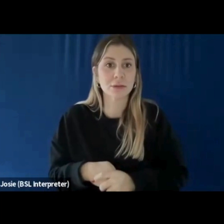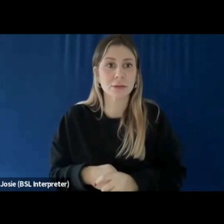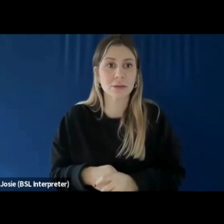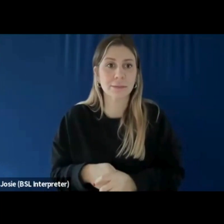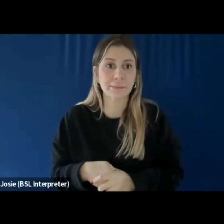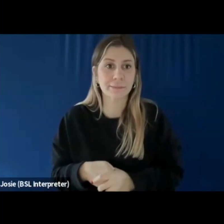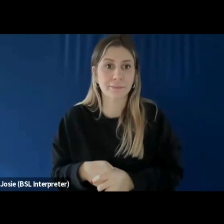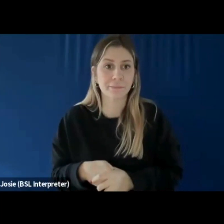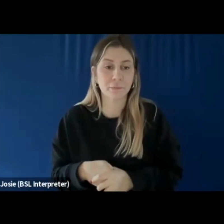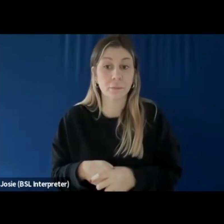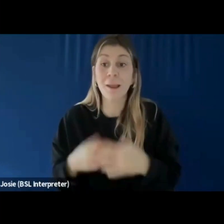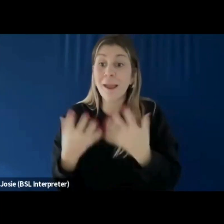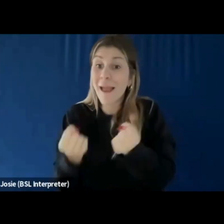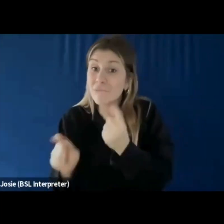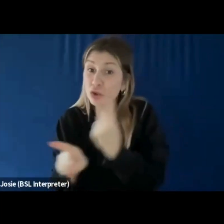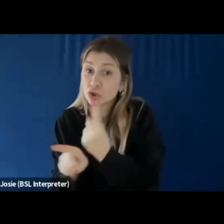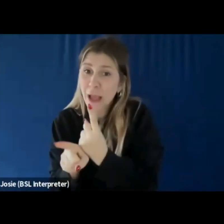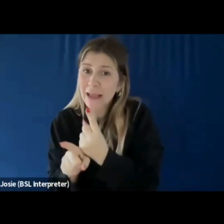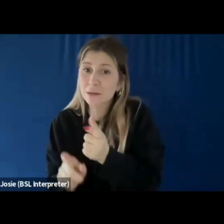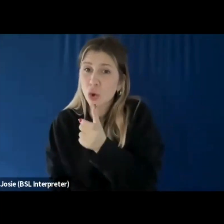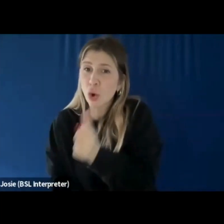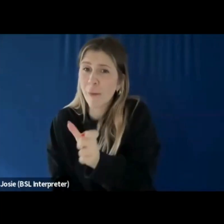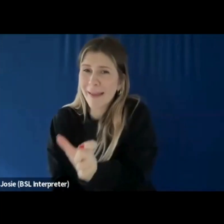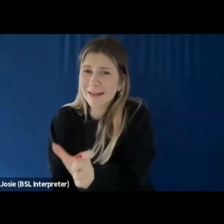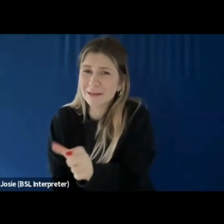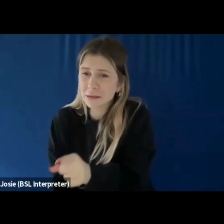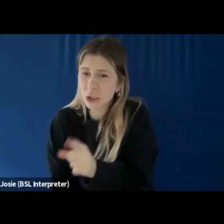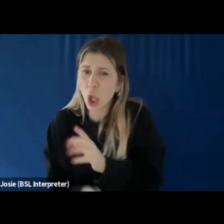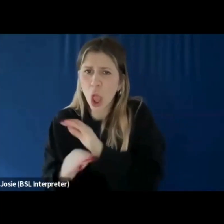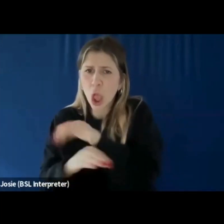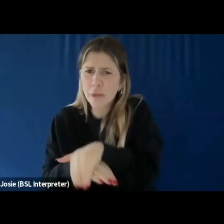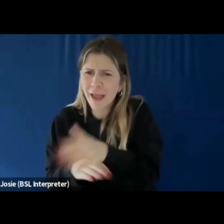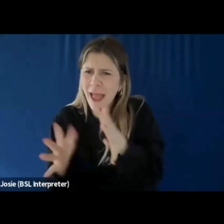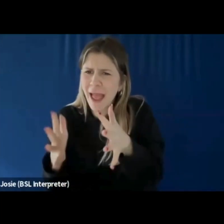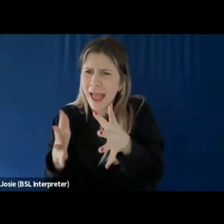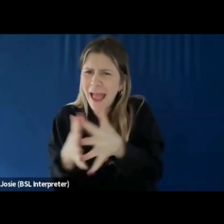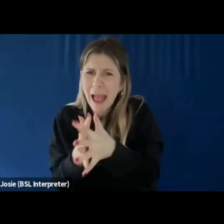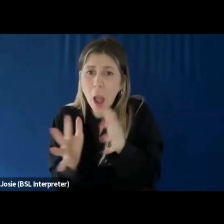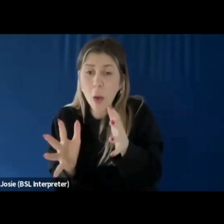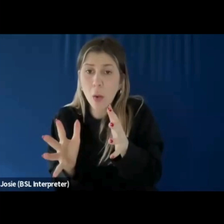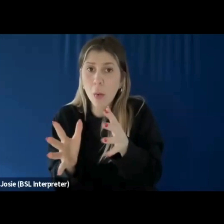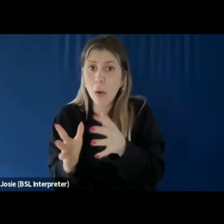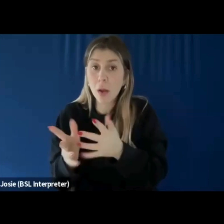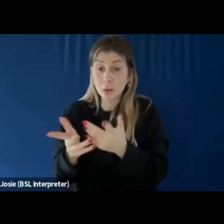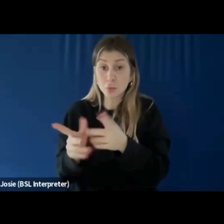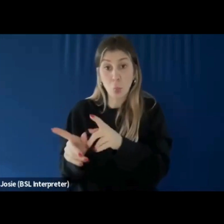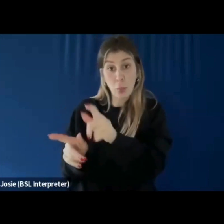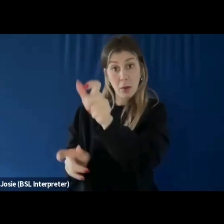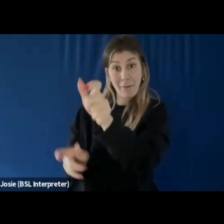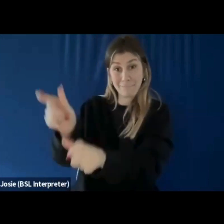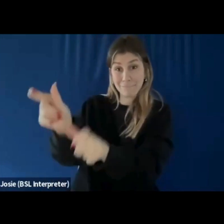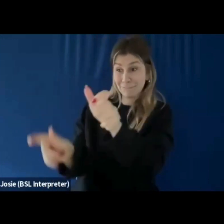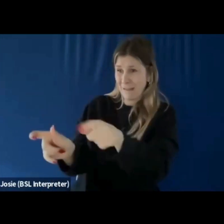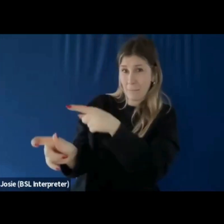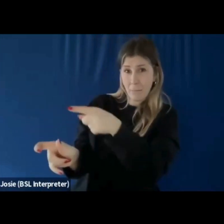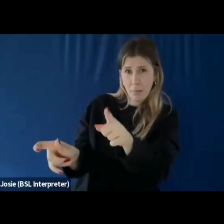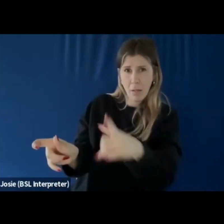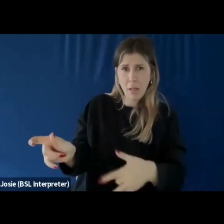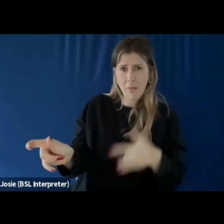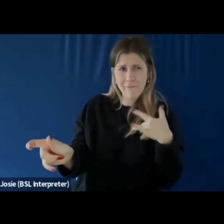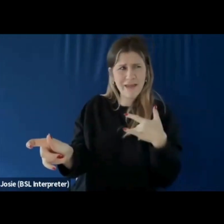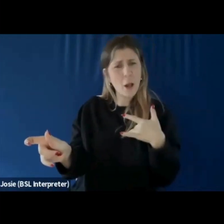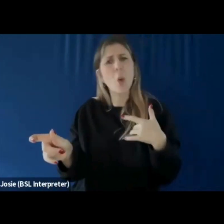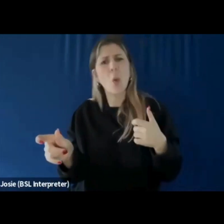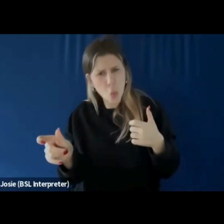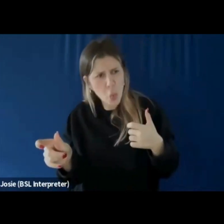There's a chat comment here about how to make people feel like it's worth filling out evaluation data. I've had the experience